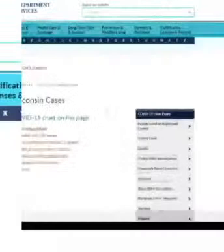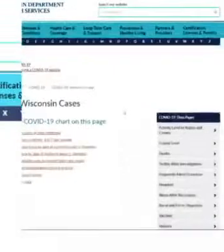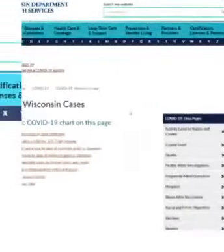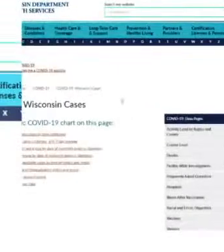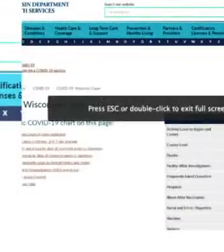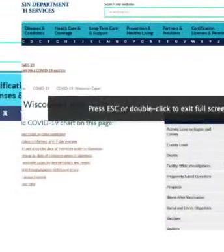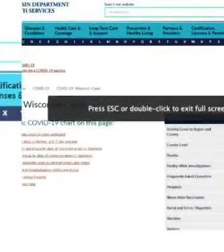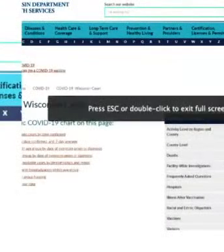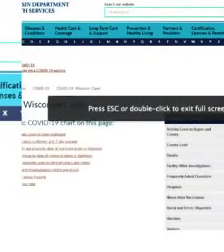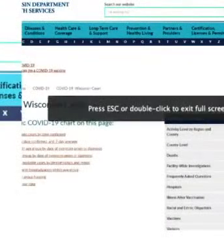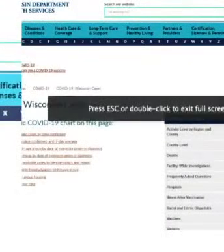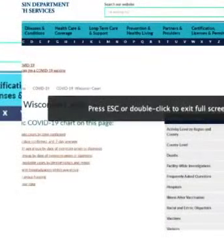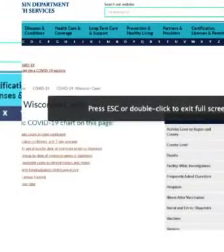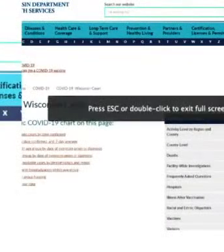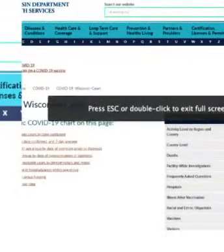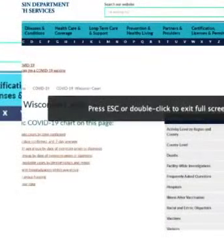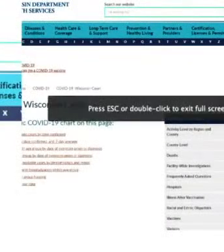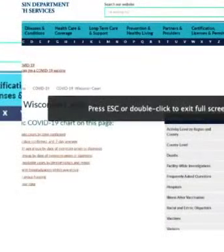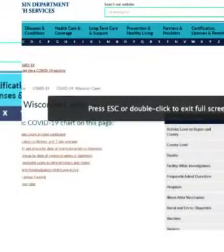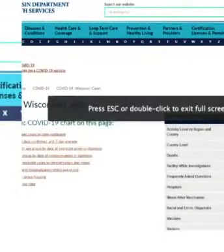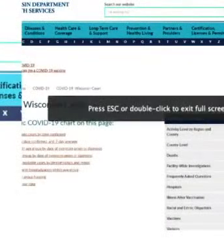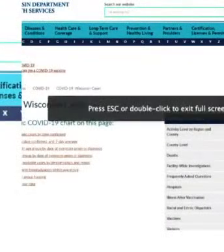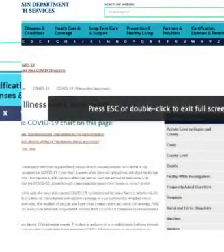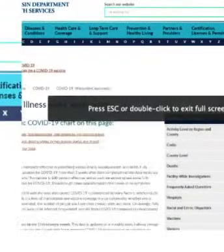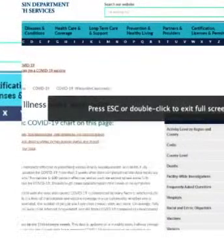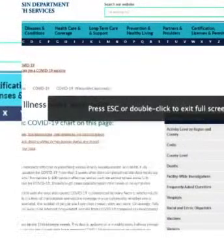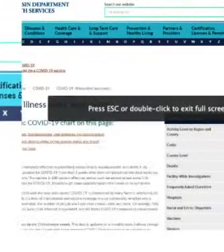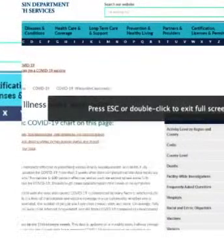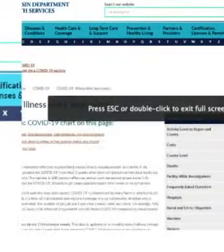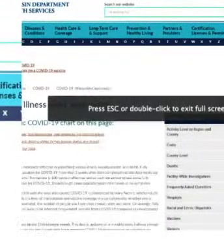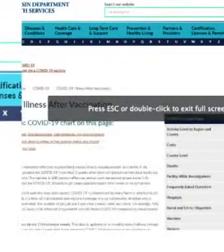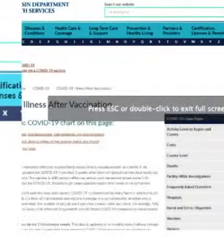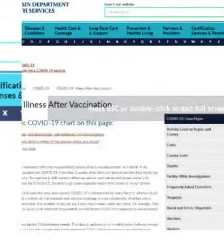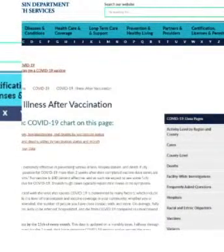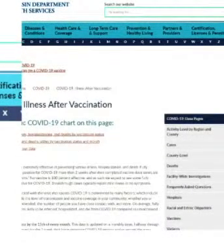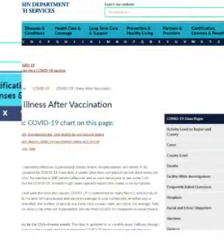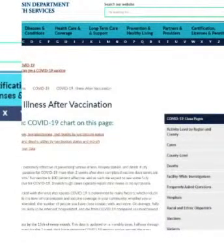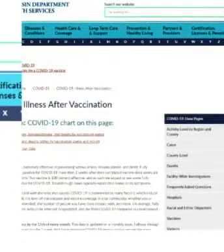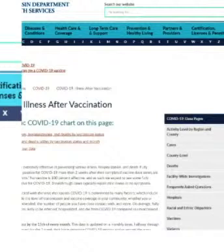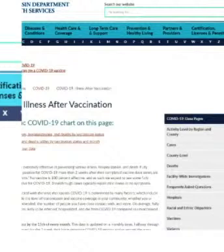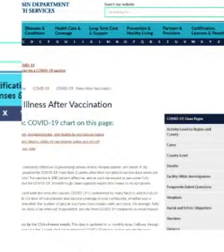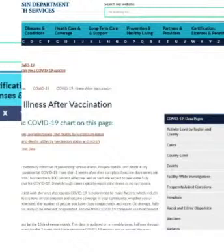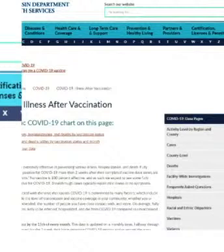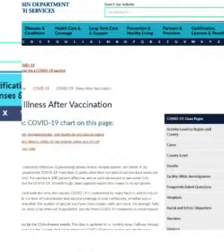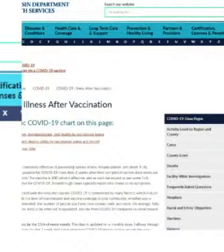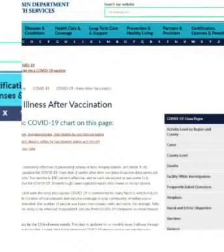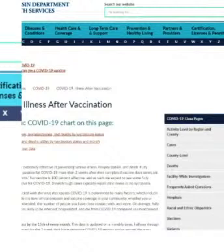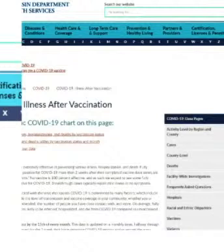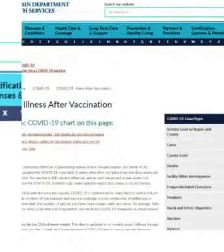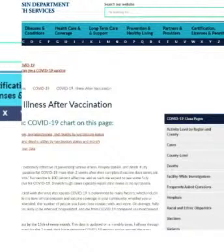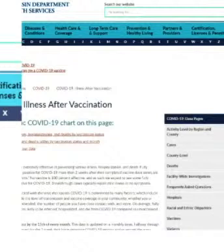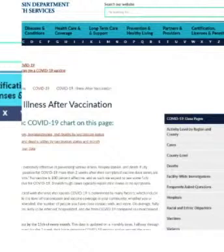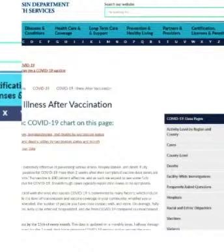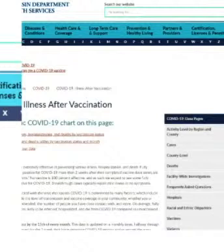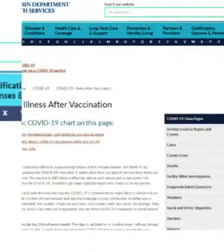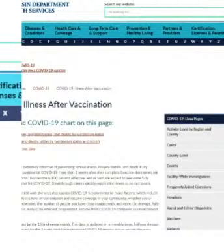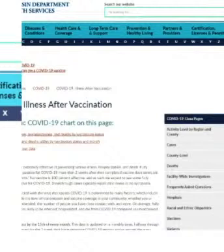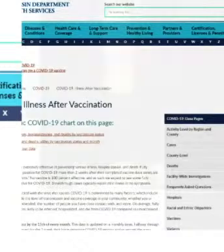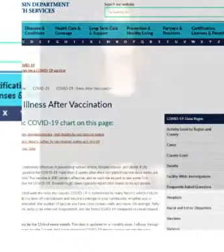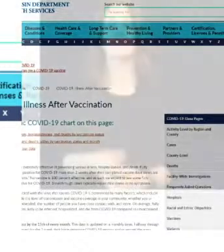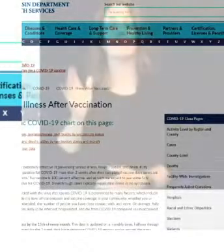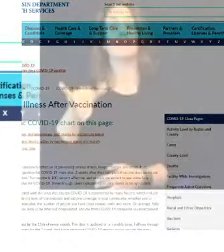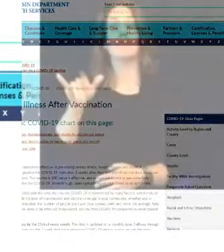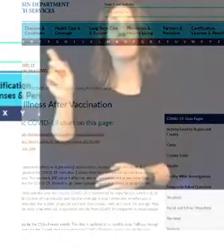All right, so hopefully you all are now seeing some of our DHS web pages, and I am starting out